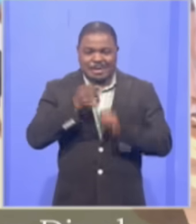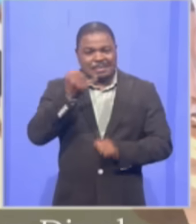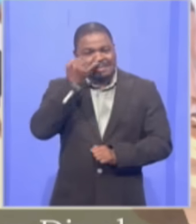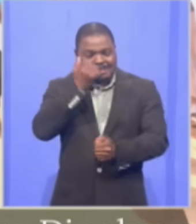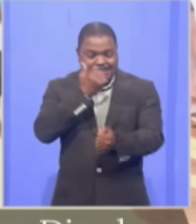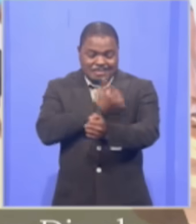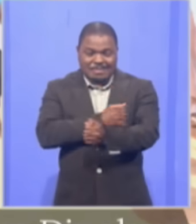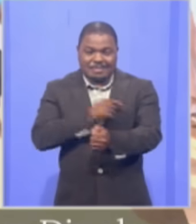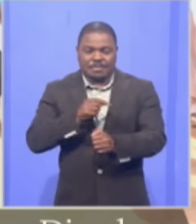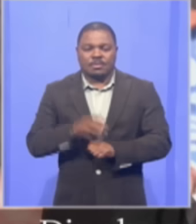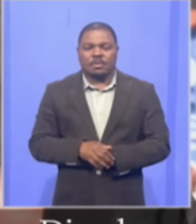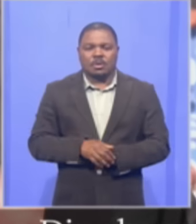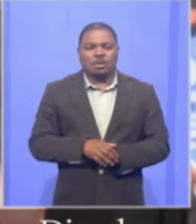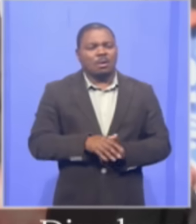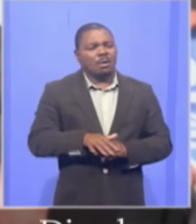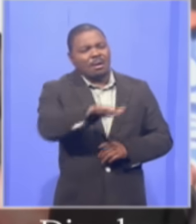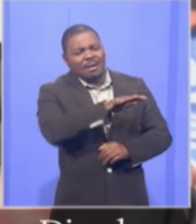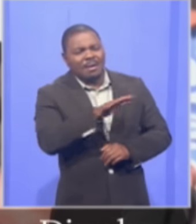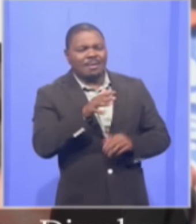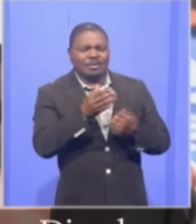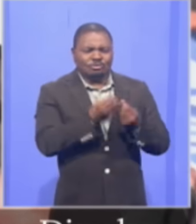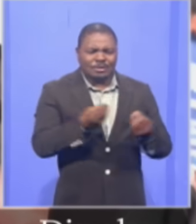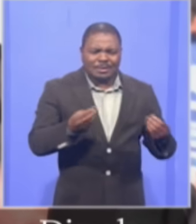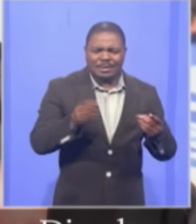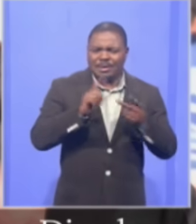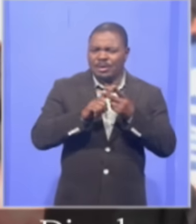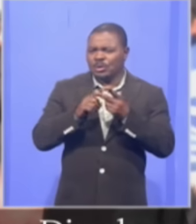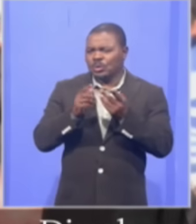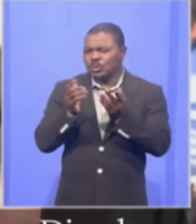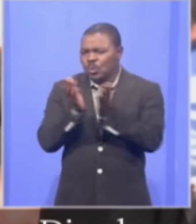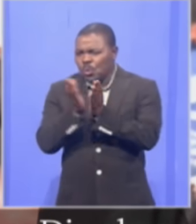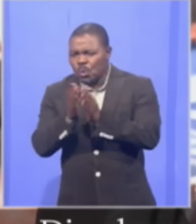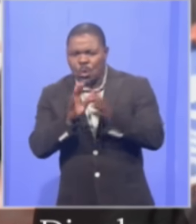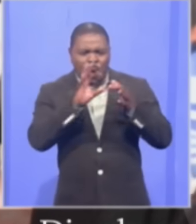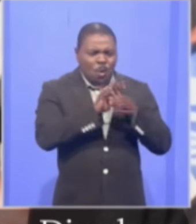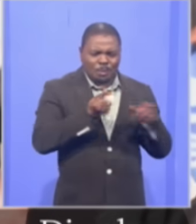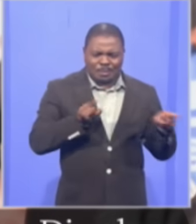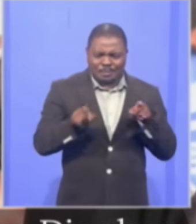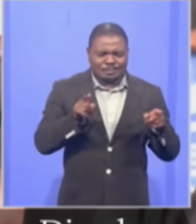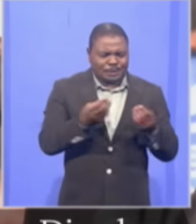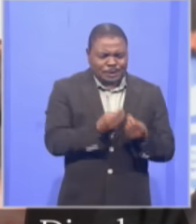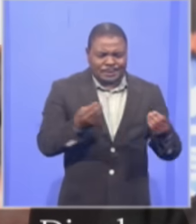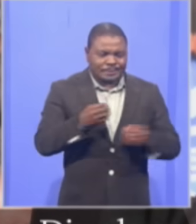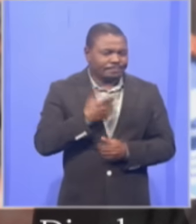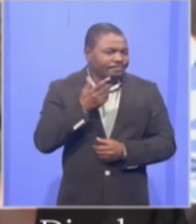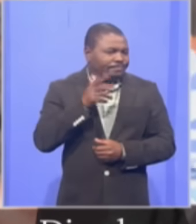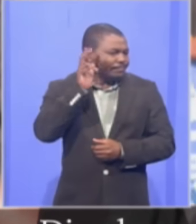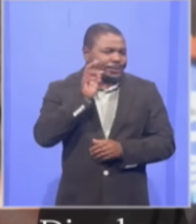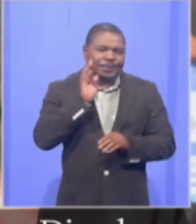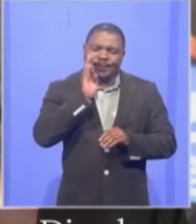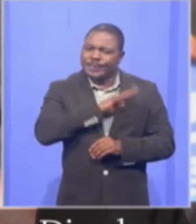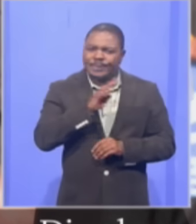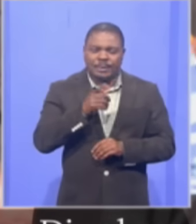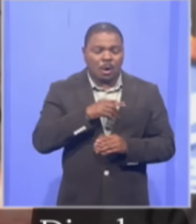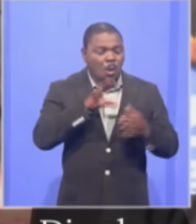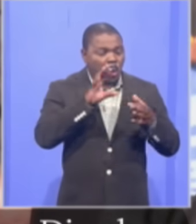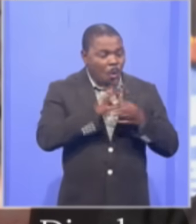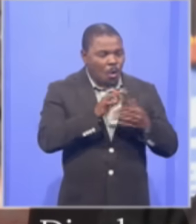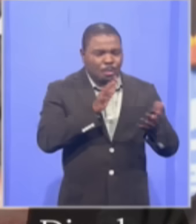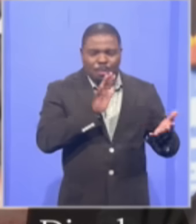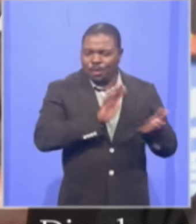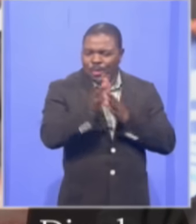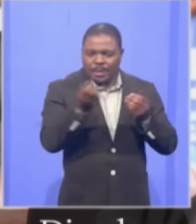Bana ha ba reetse mo magaeng ha ba reetse le ko sekolong then ba feleletsa ba ba senya le go senya mo malapeng cause ba tlabe